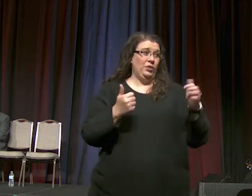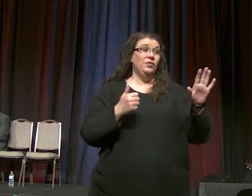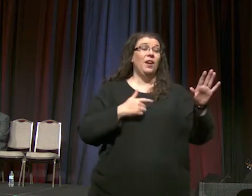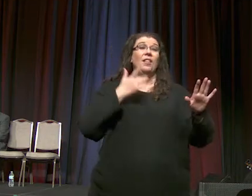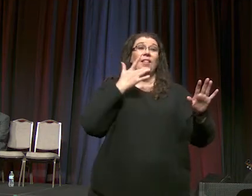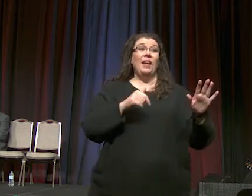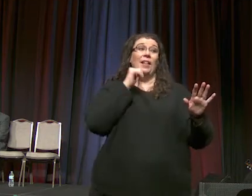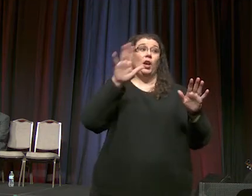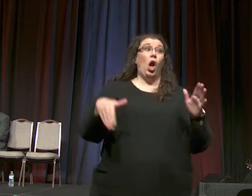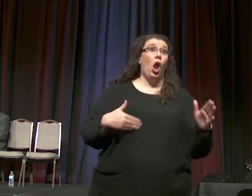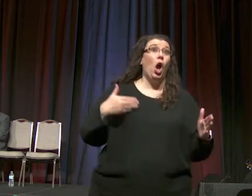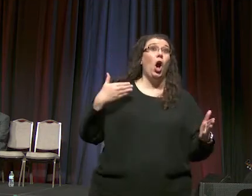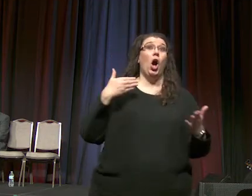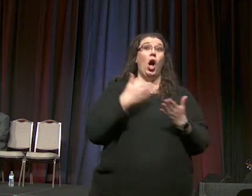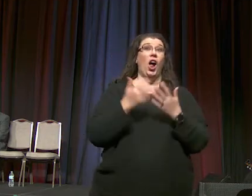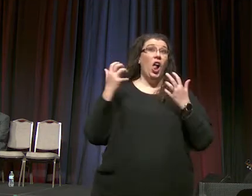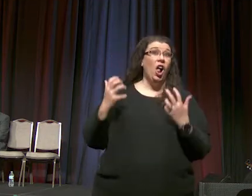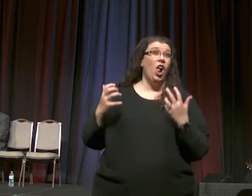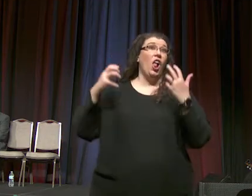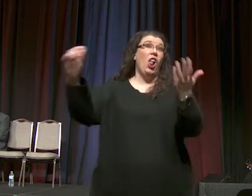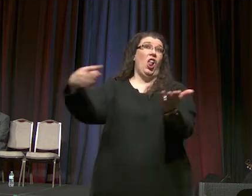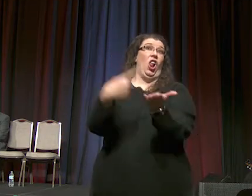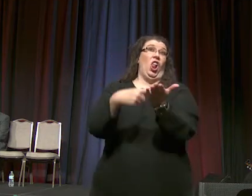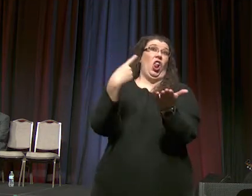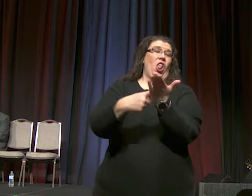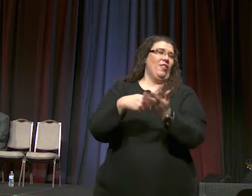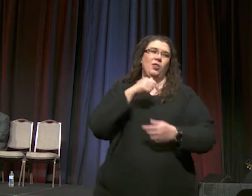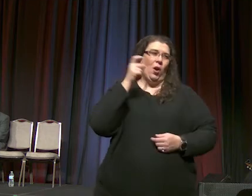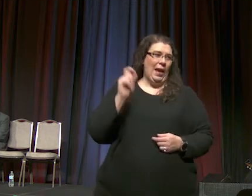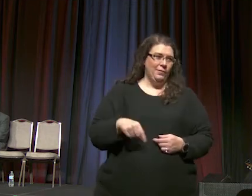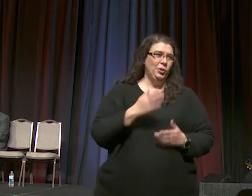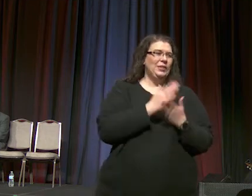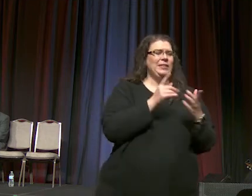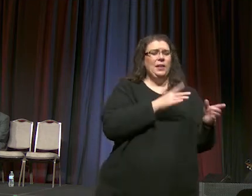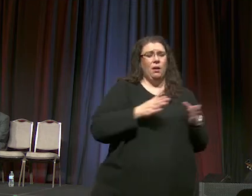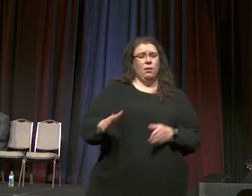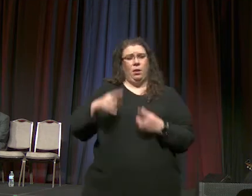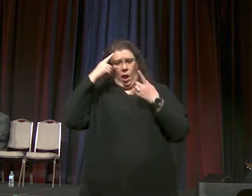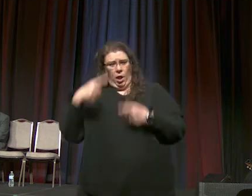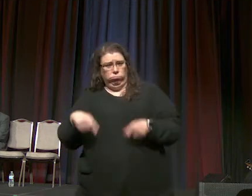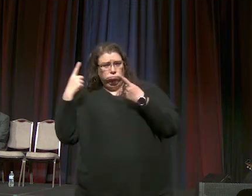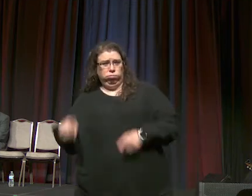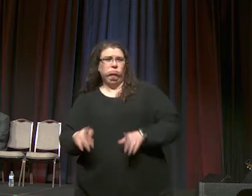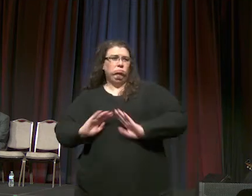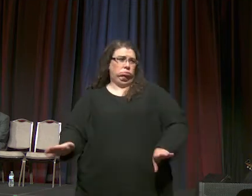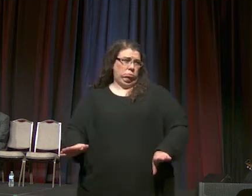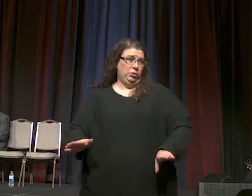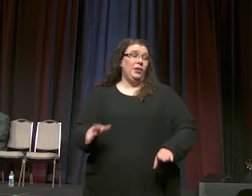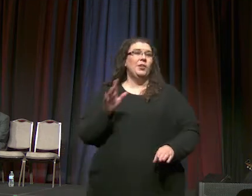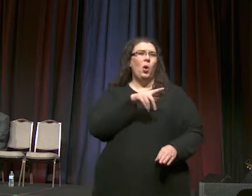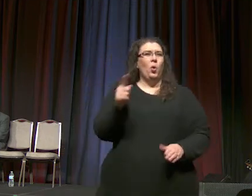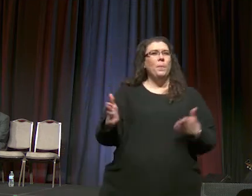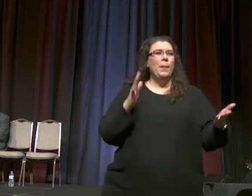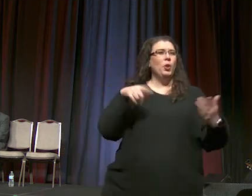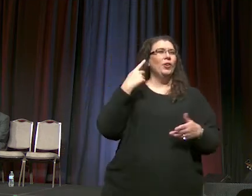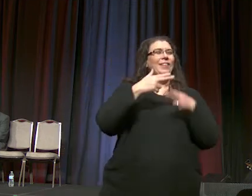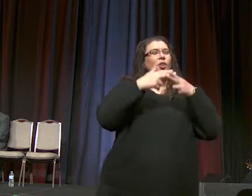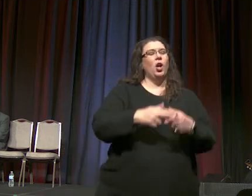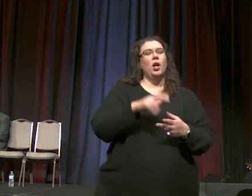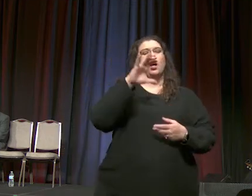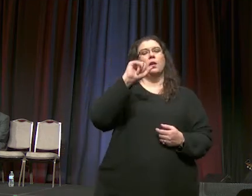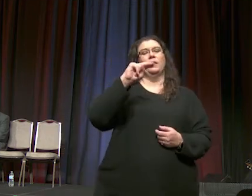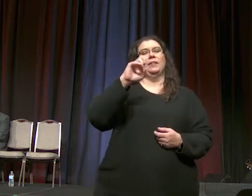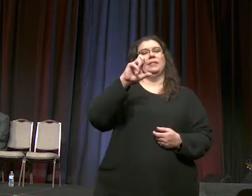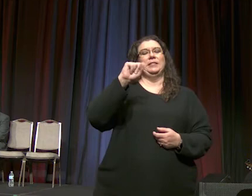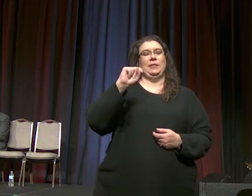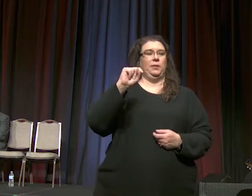them have to be discussed on the floor. Some of them go onto a consent calendar. And if I look familiar to you, it is probably